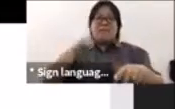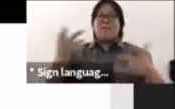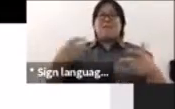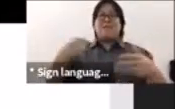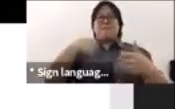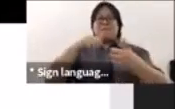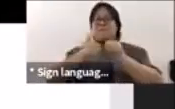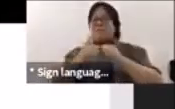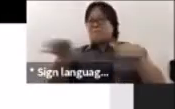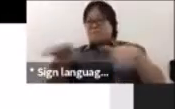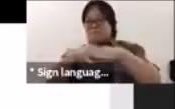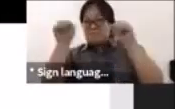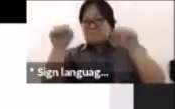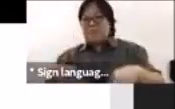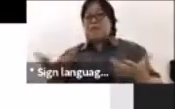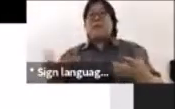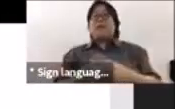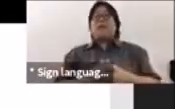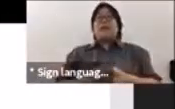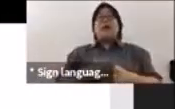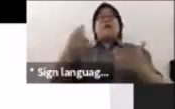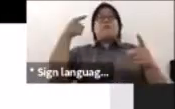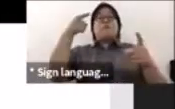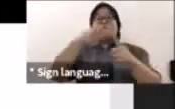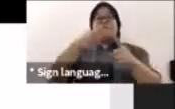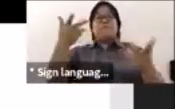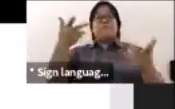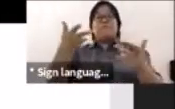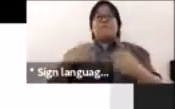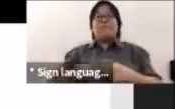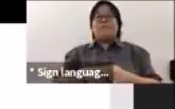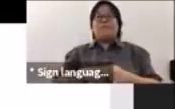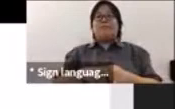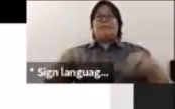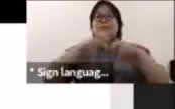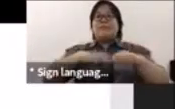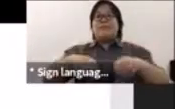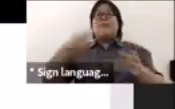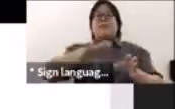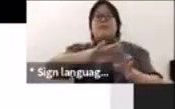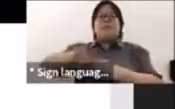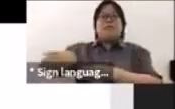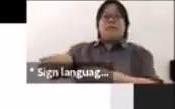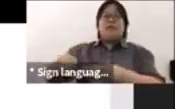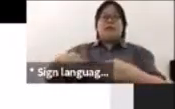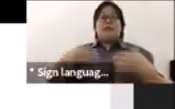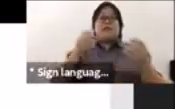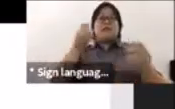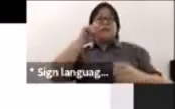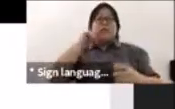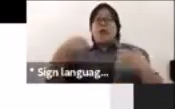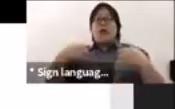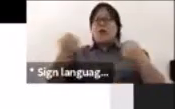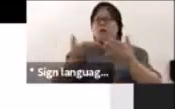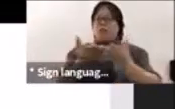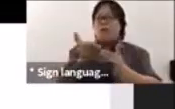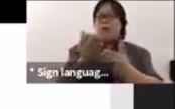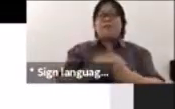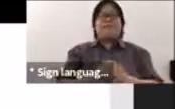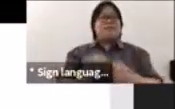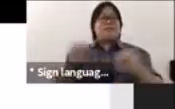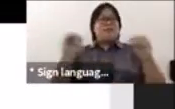partner. So the issue pertains to that is that they are being neglected with the sexual health rights. They don't have